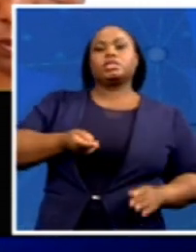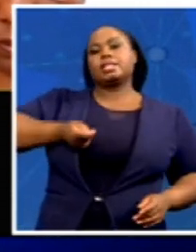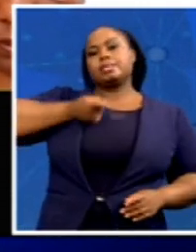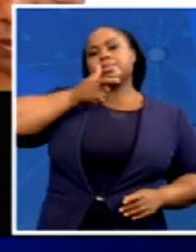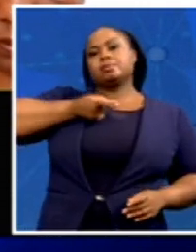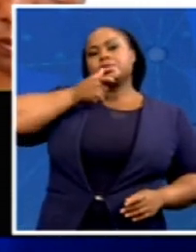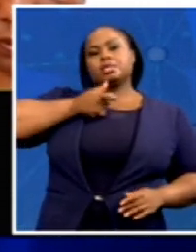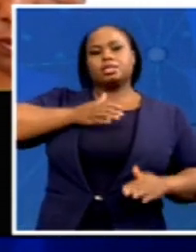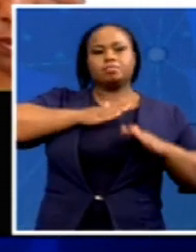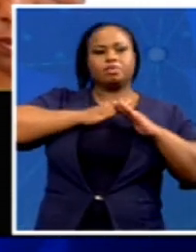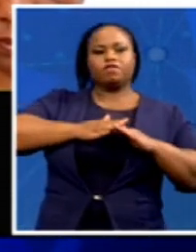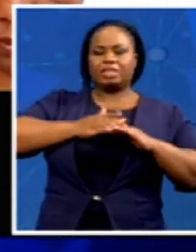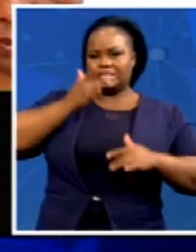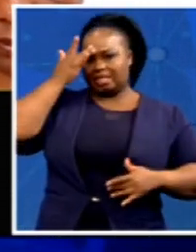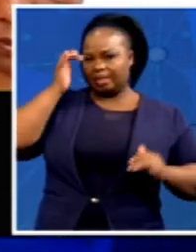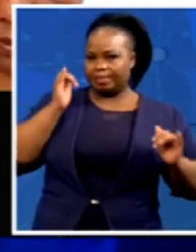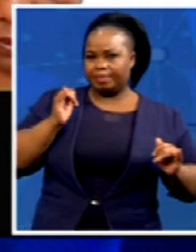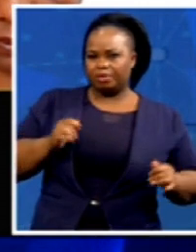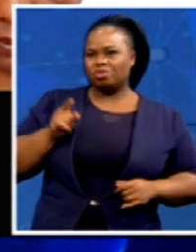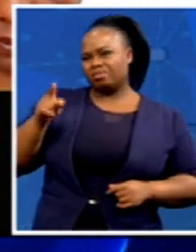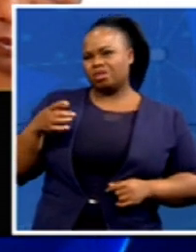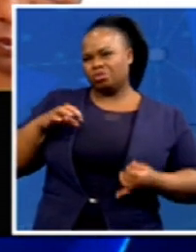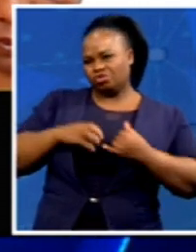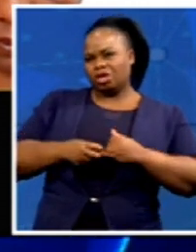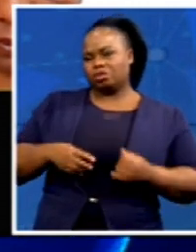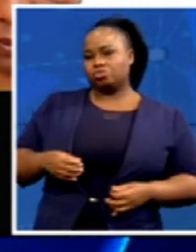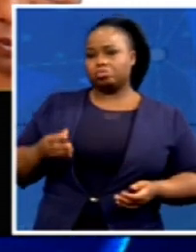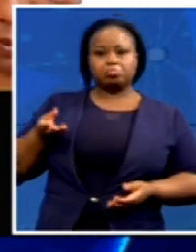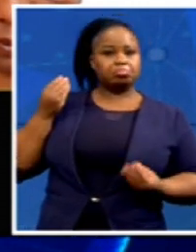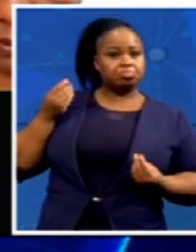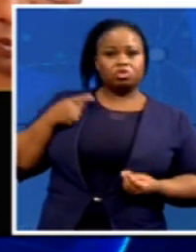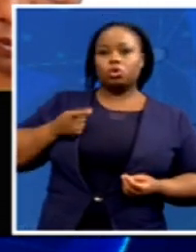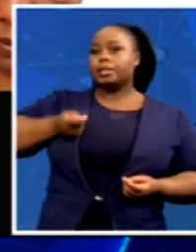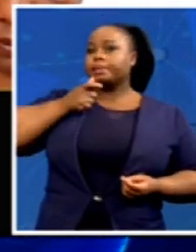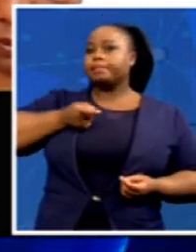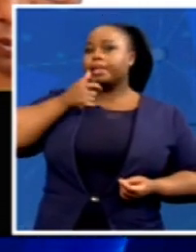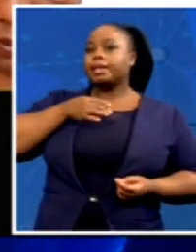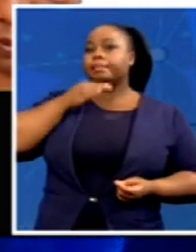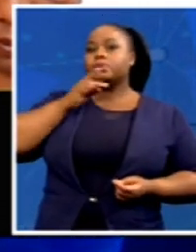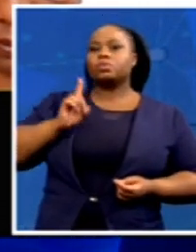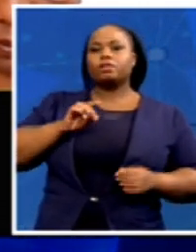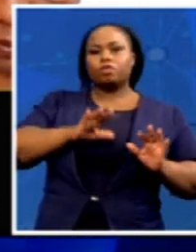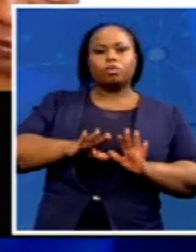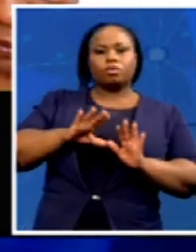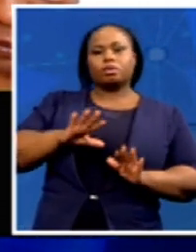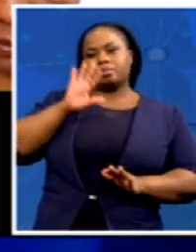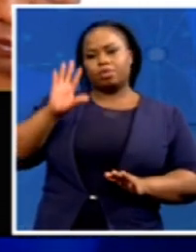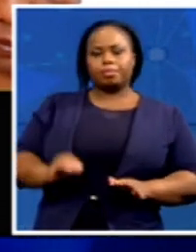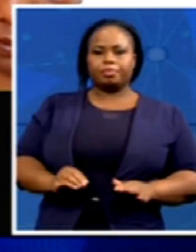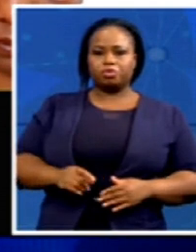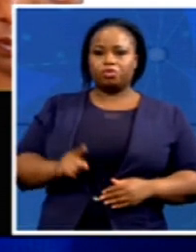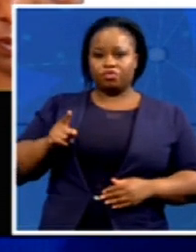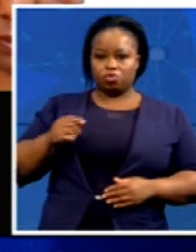assessment from you of, what these pills could mean for the continent and how concerned you are that we might actually see a